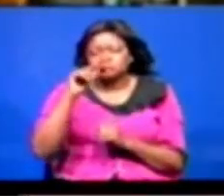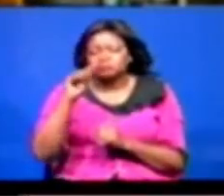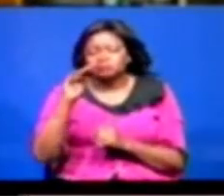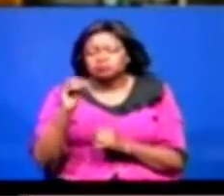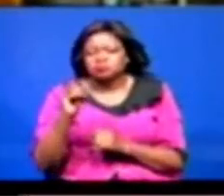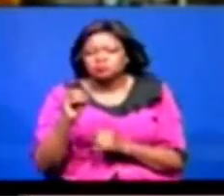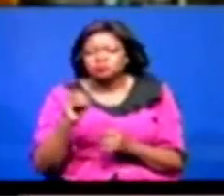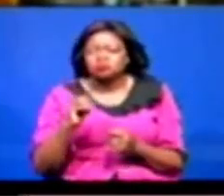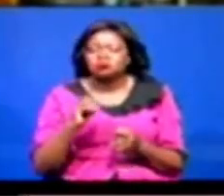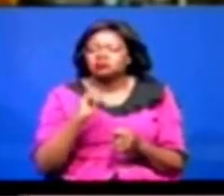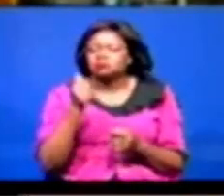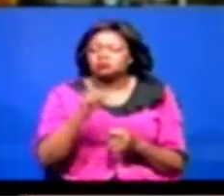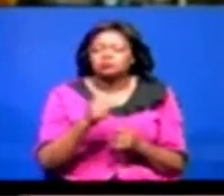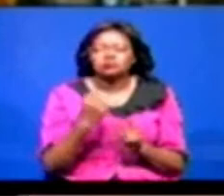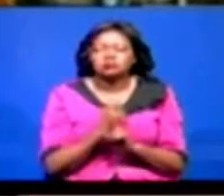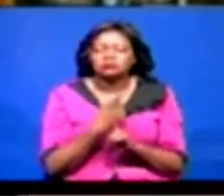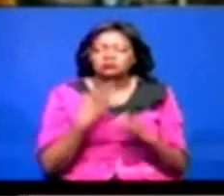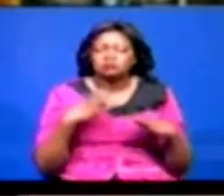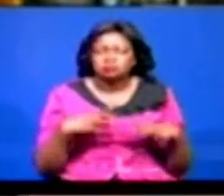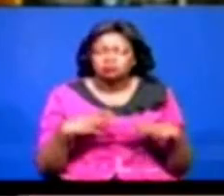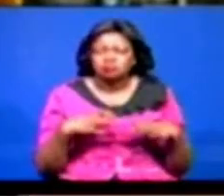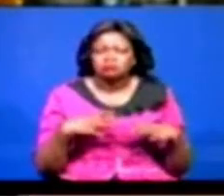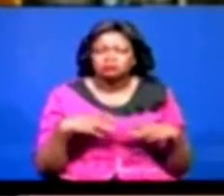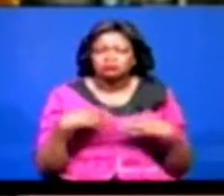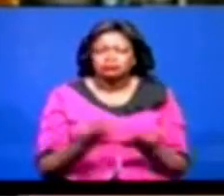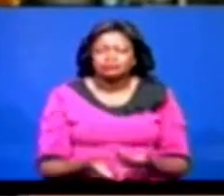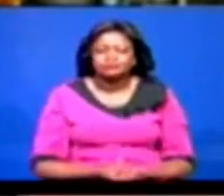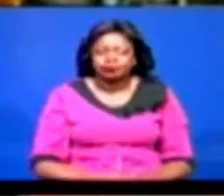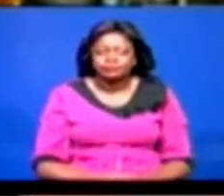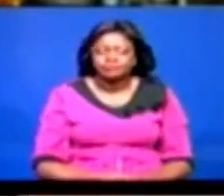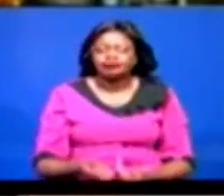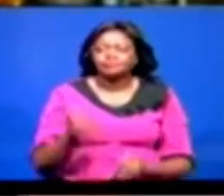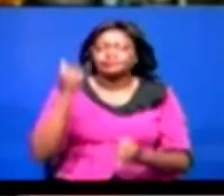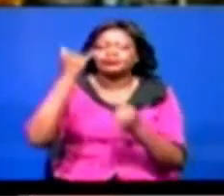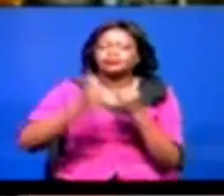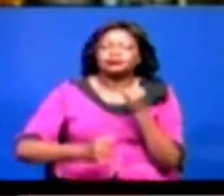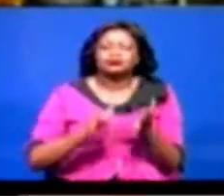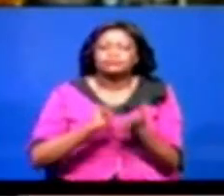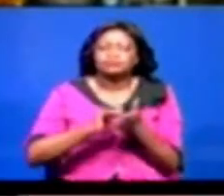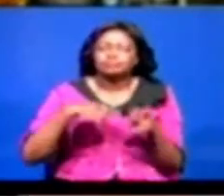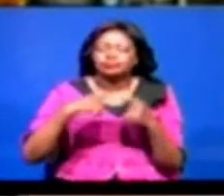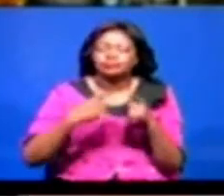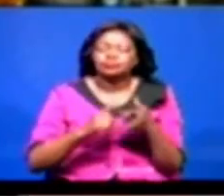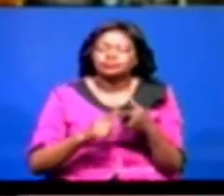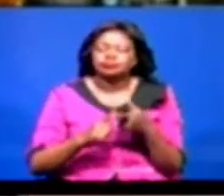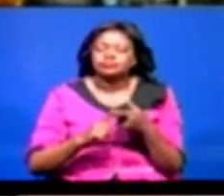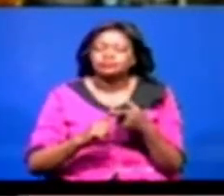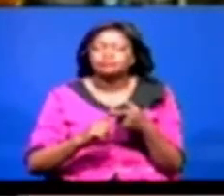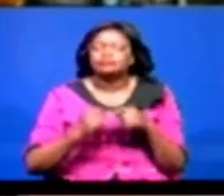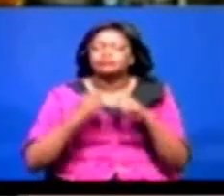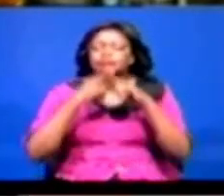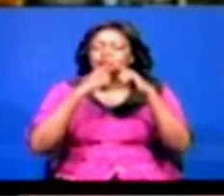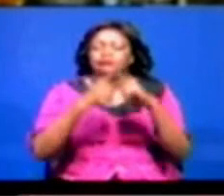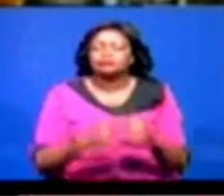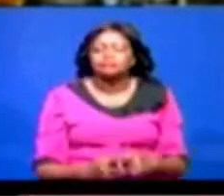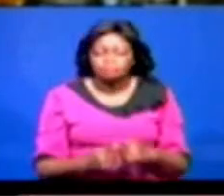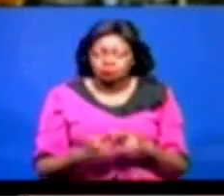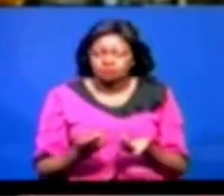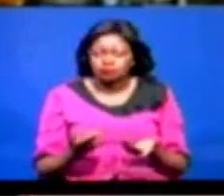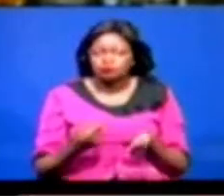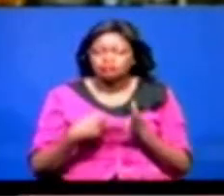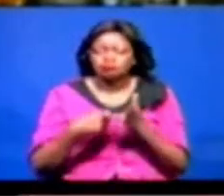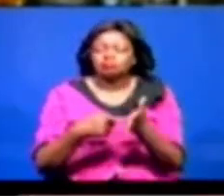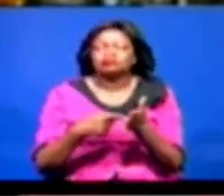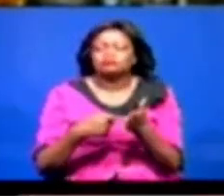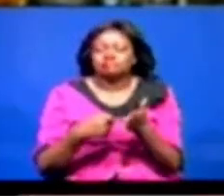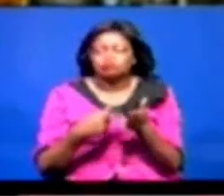so-and-so, and a vote for so-and-so. Now, at the end of that process, they are then tabulated to give us Form